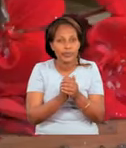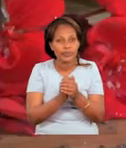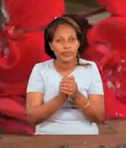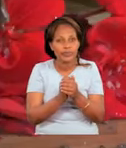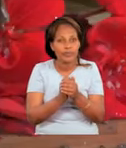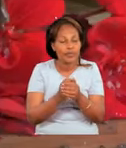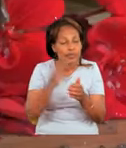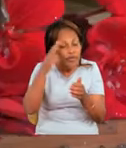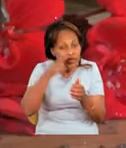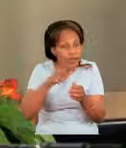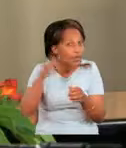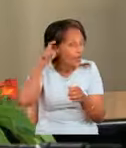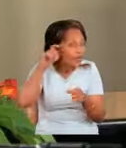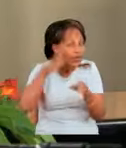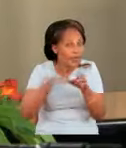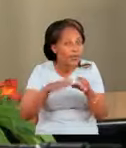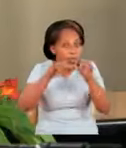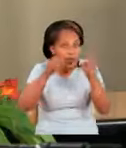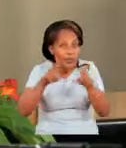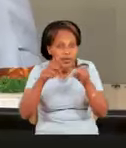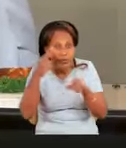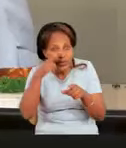if you look at an onion bulb here,